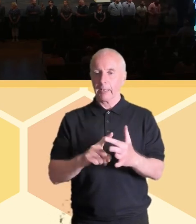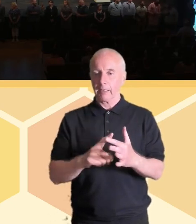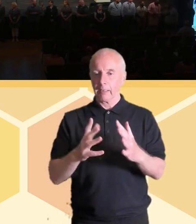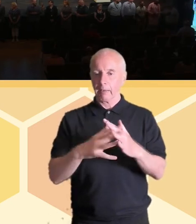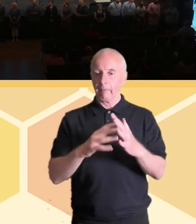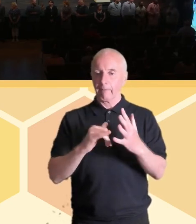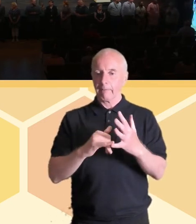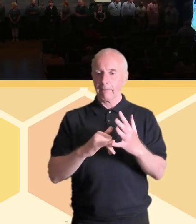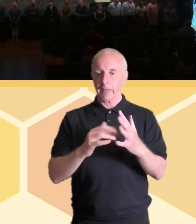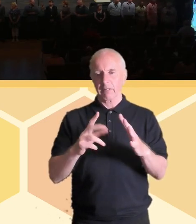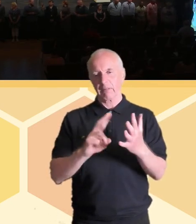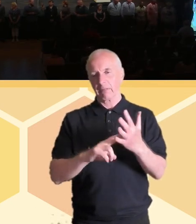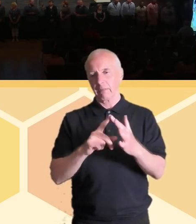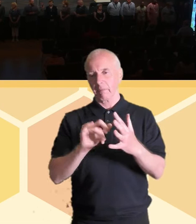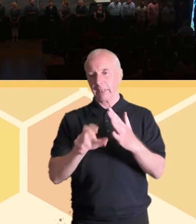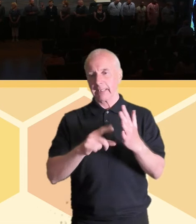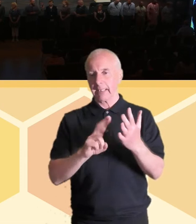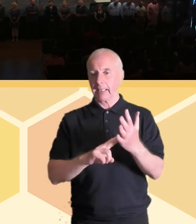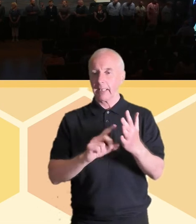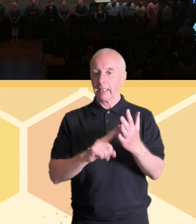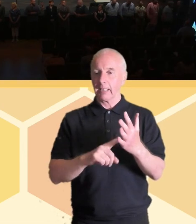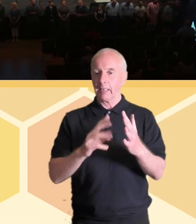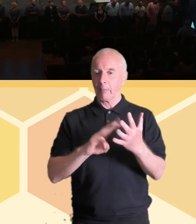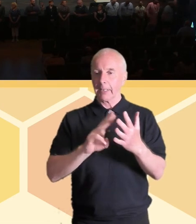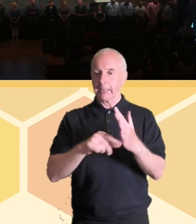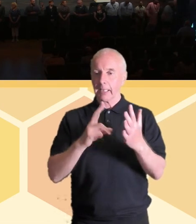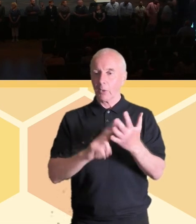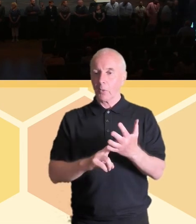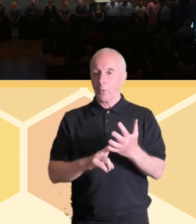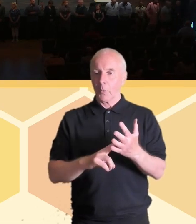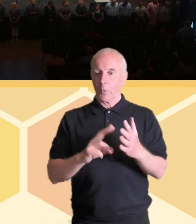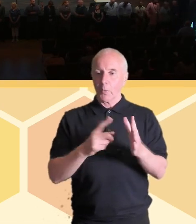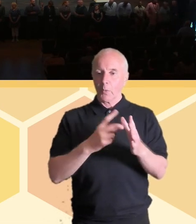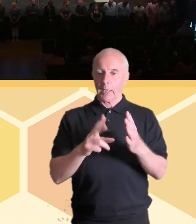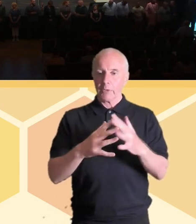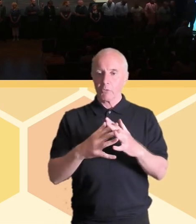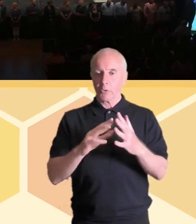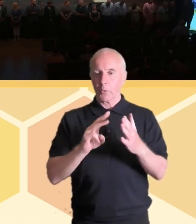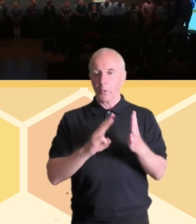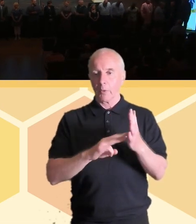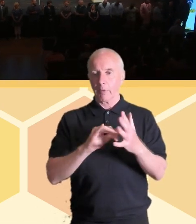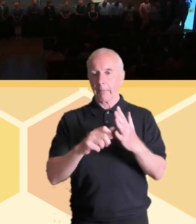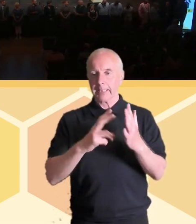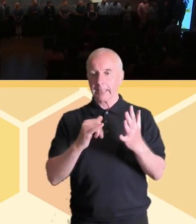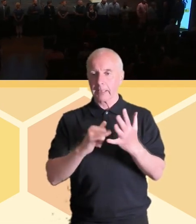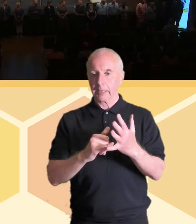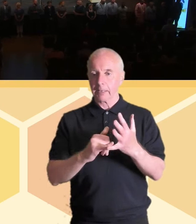Vasily Marantellu, the Reverend Andrew Masters, the Reverend Andrew